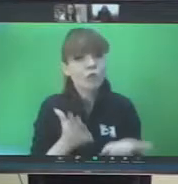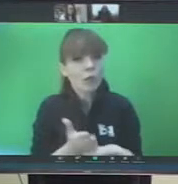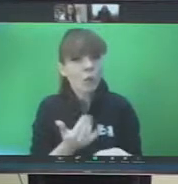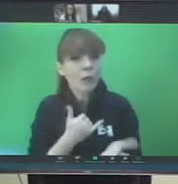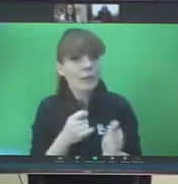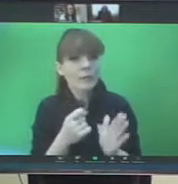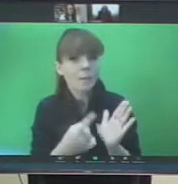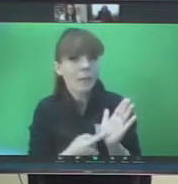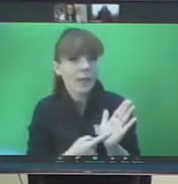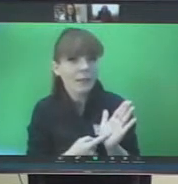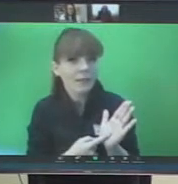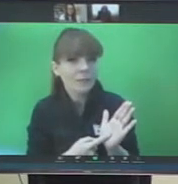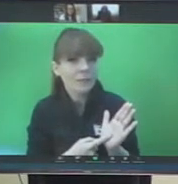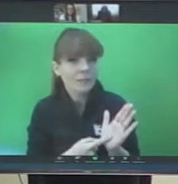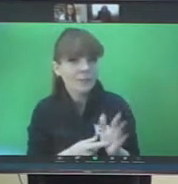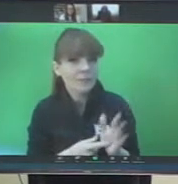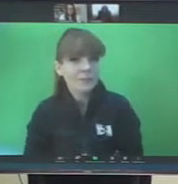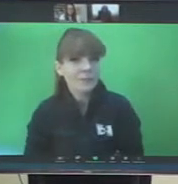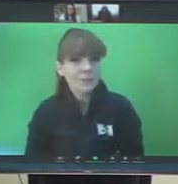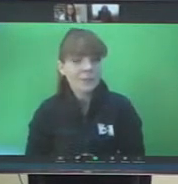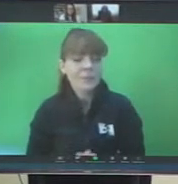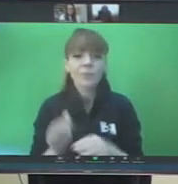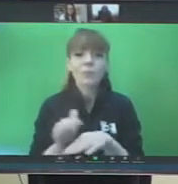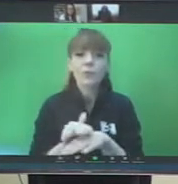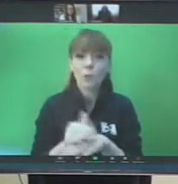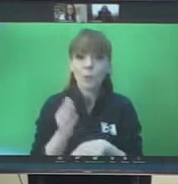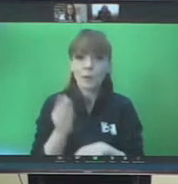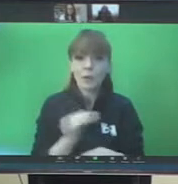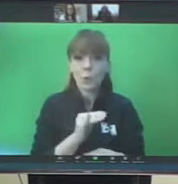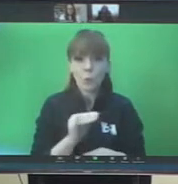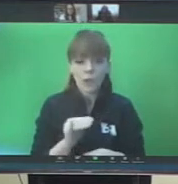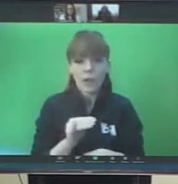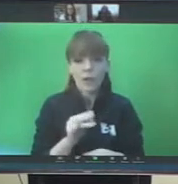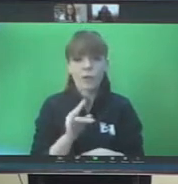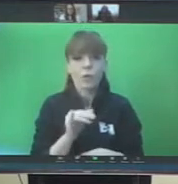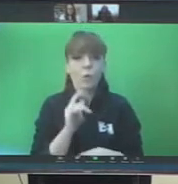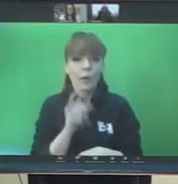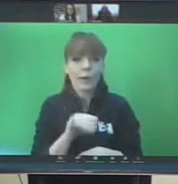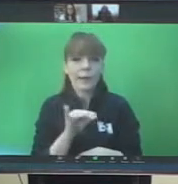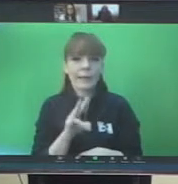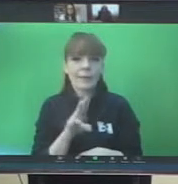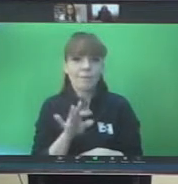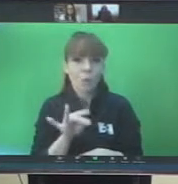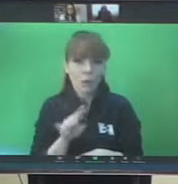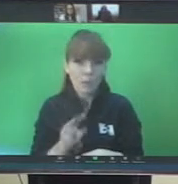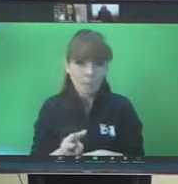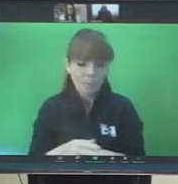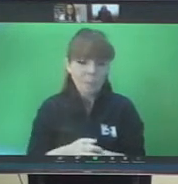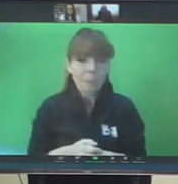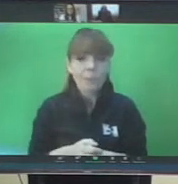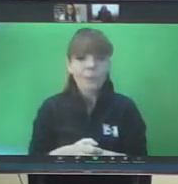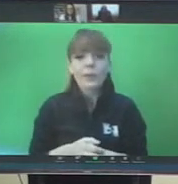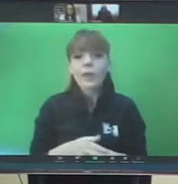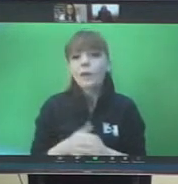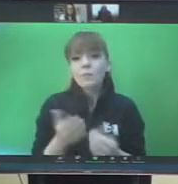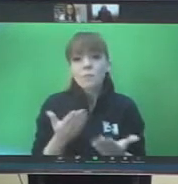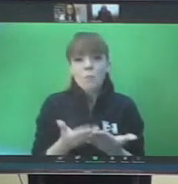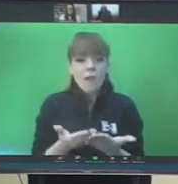give our journalists right to ask questions. Good morning, Yulia